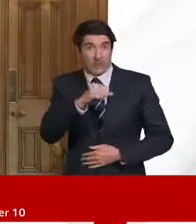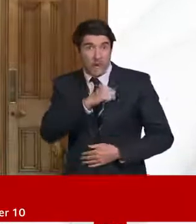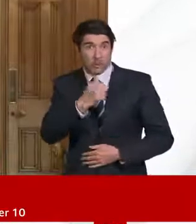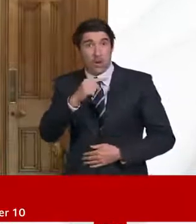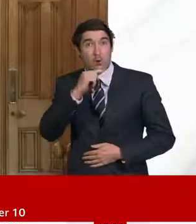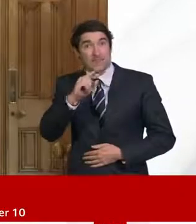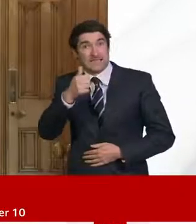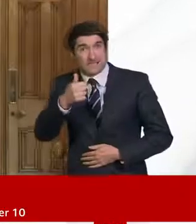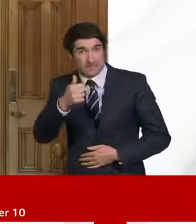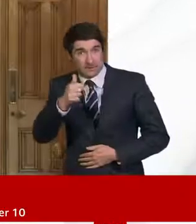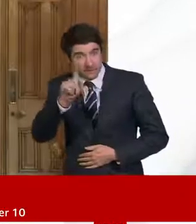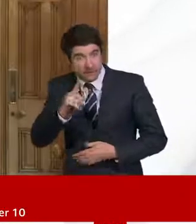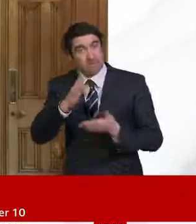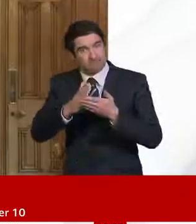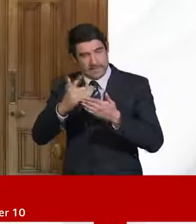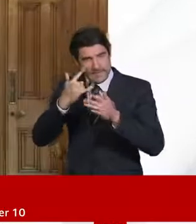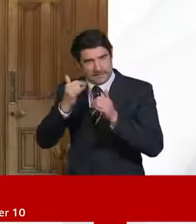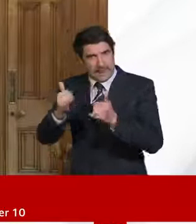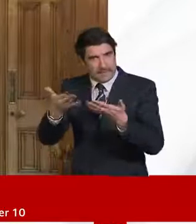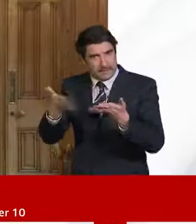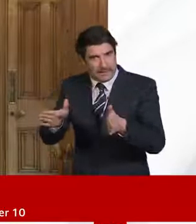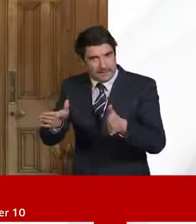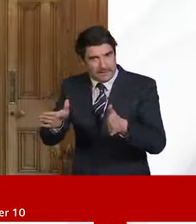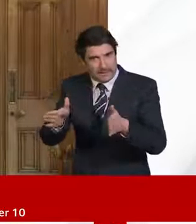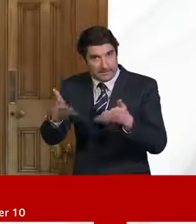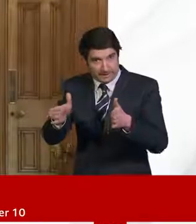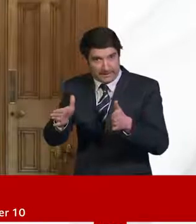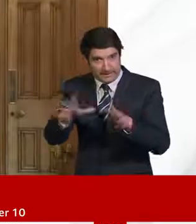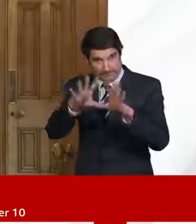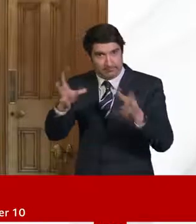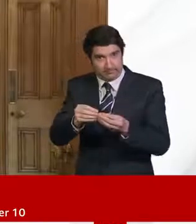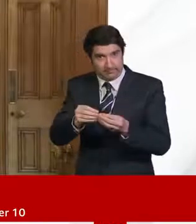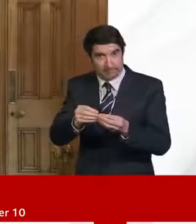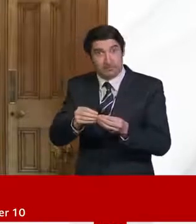143,186 people have now been tested for the virus. Of those,